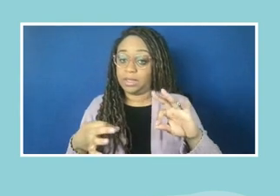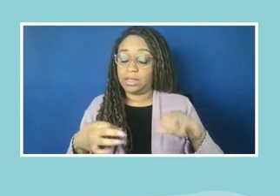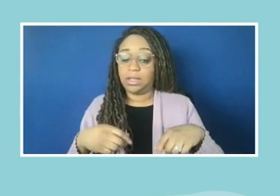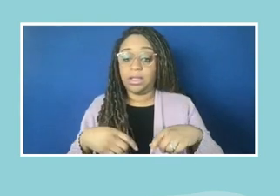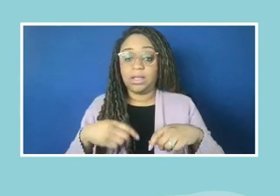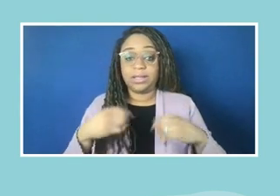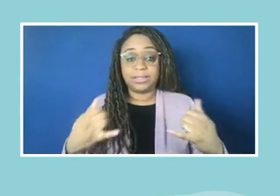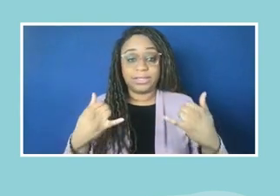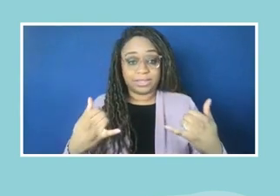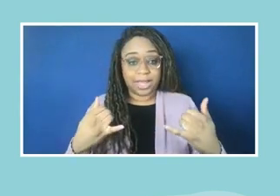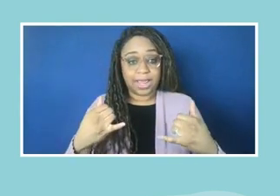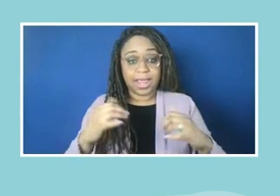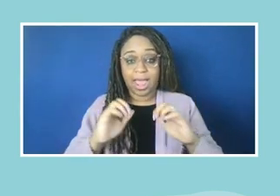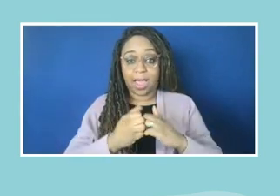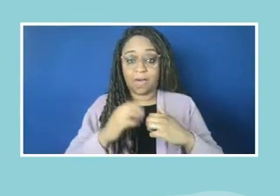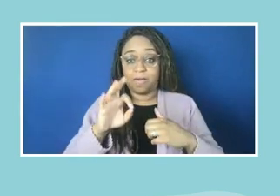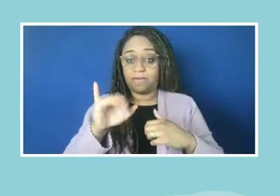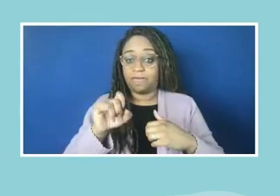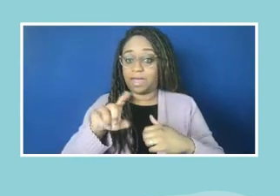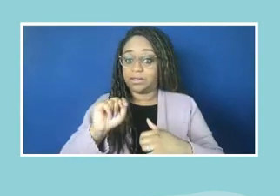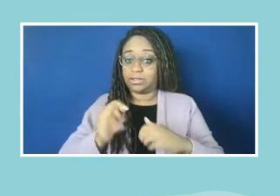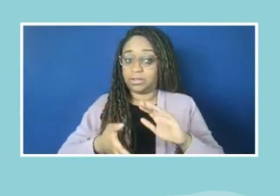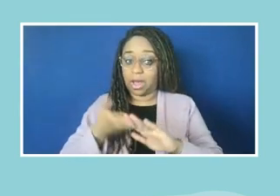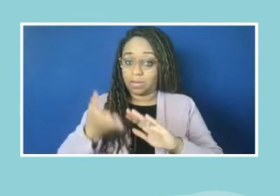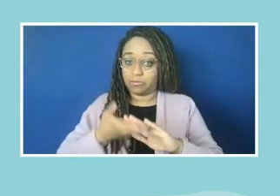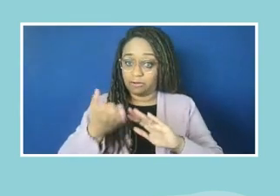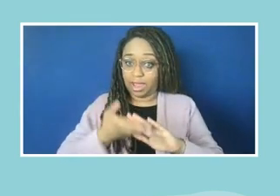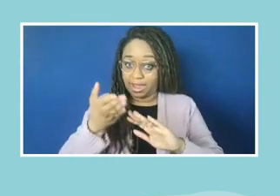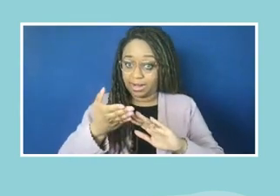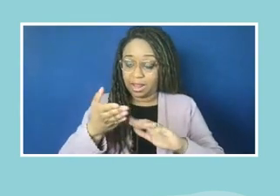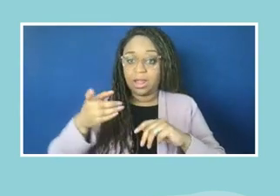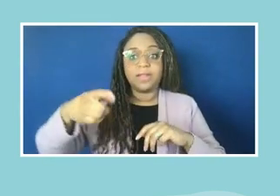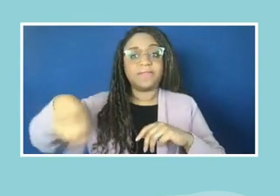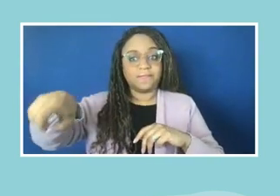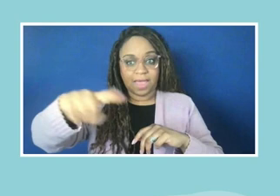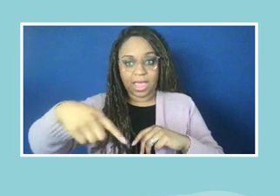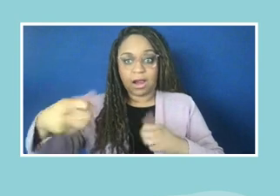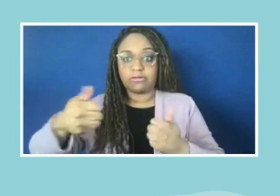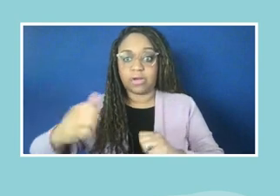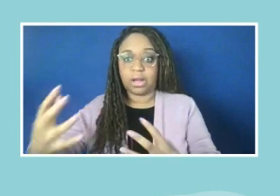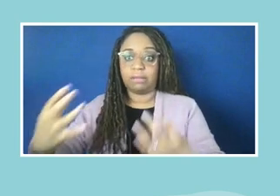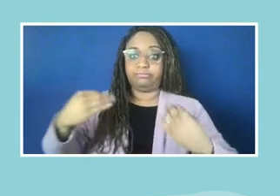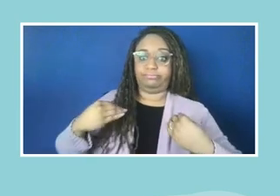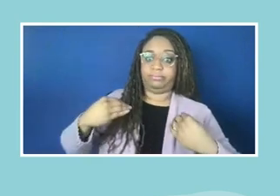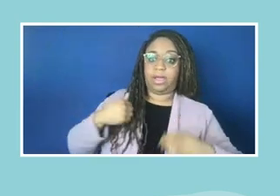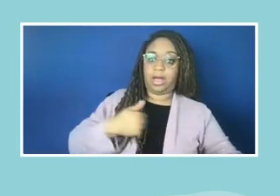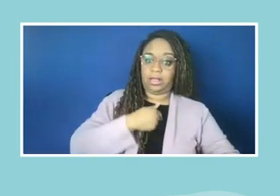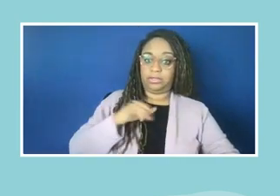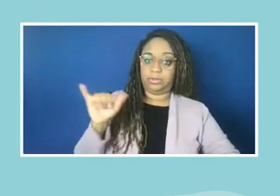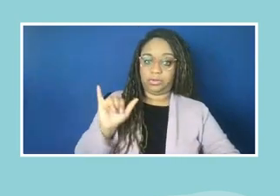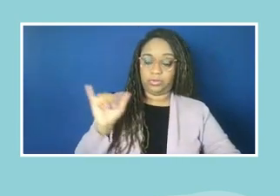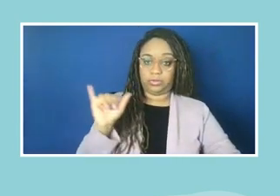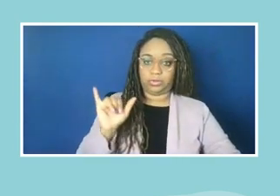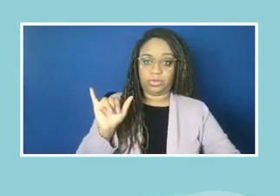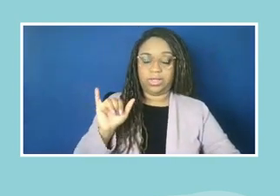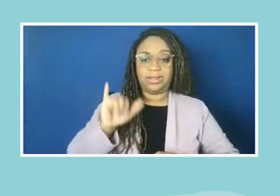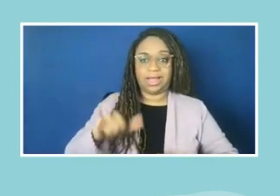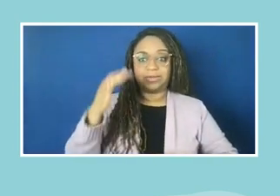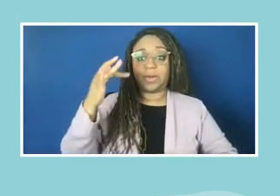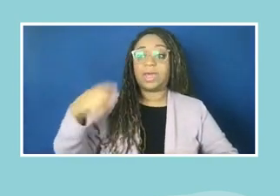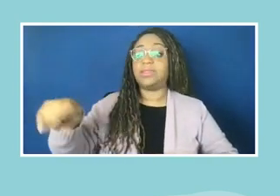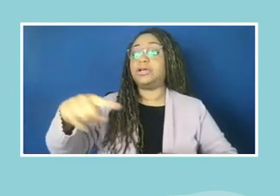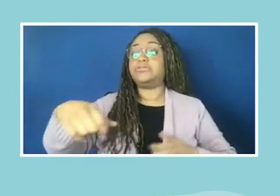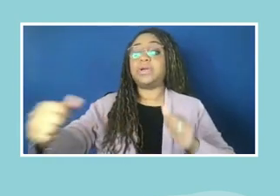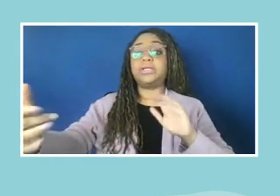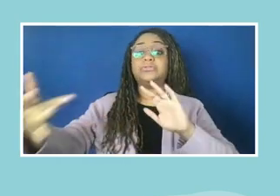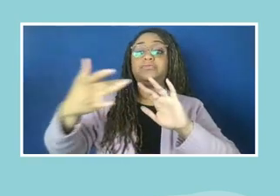age, they're doing that too. That's why they're busy trying to reach out to us so we can fight